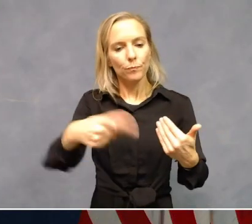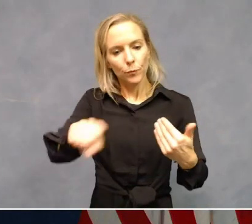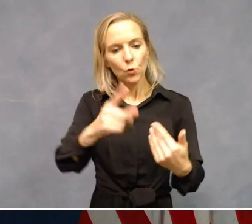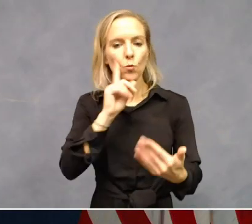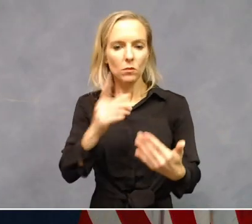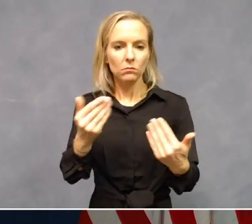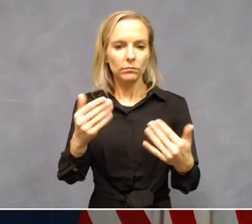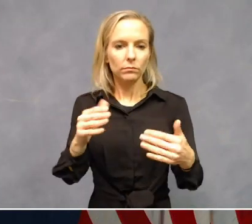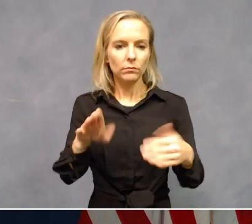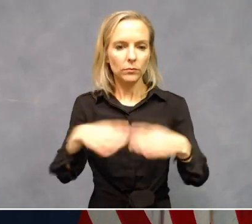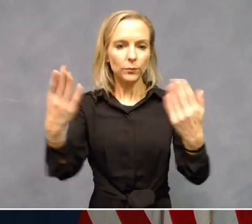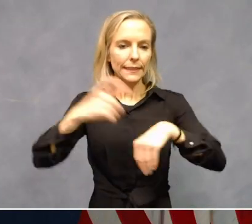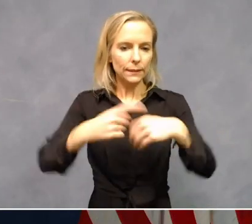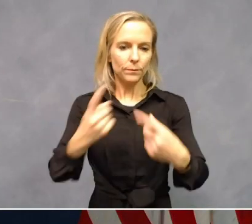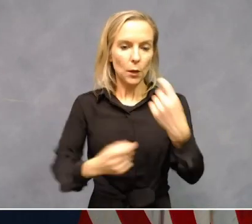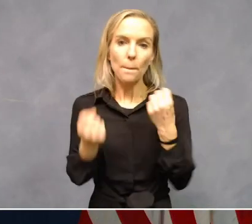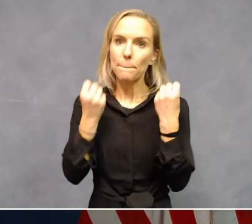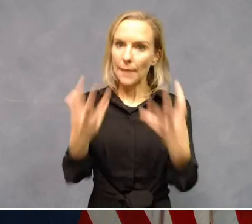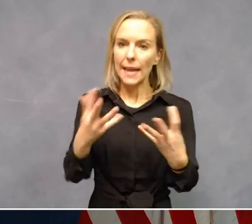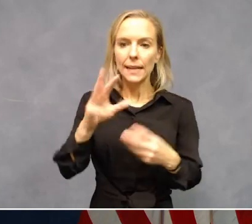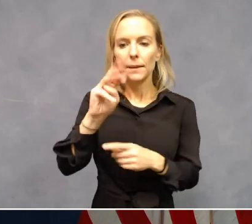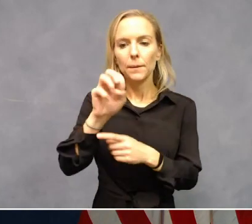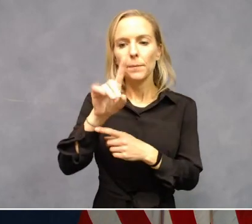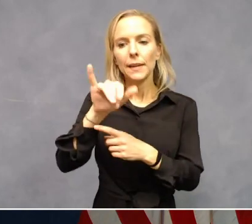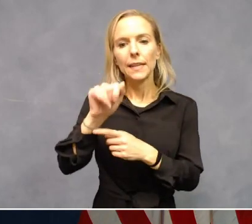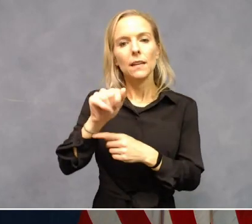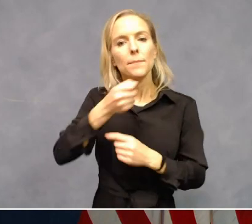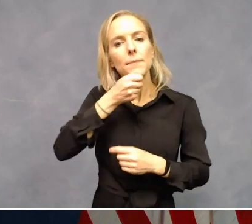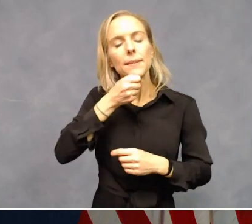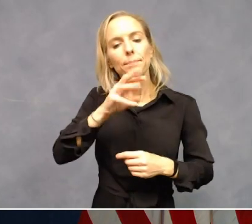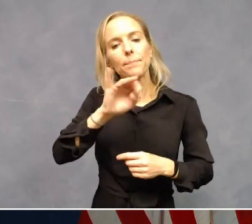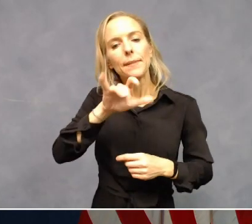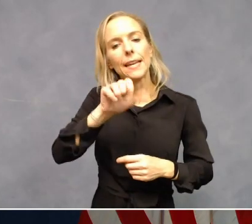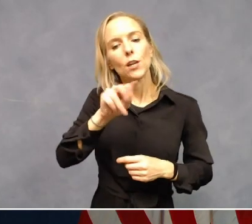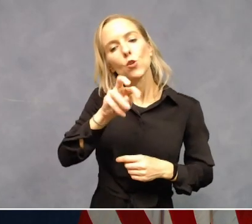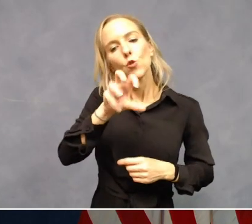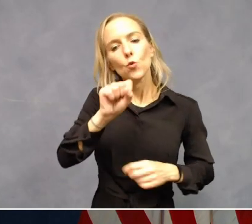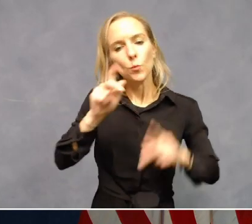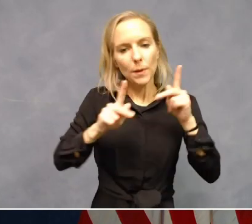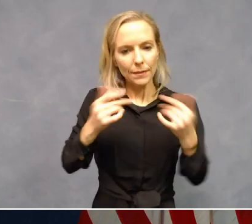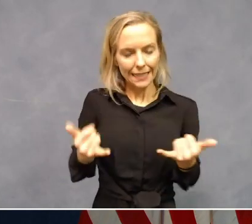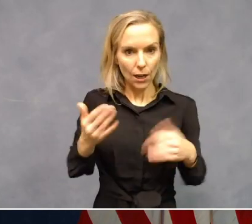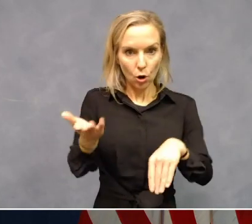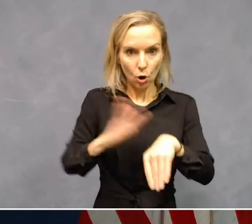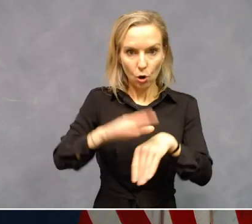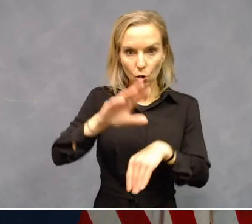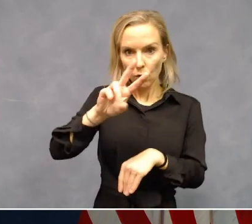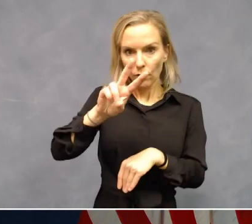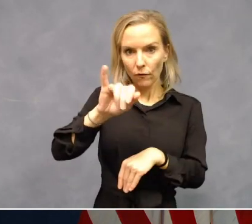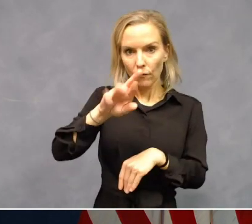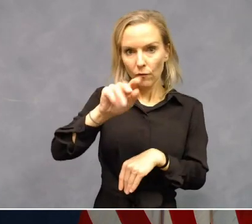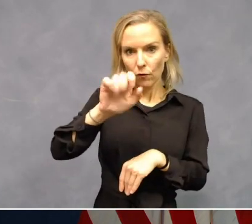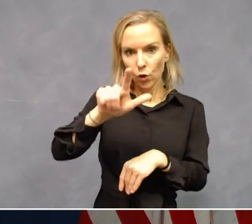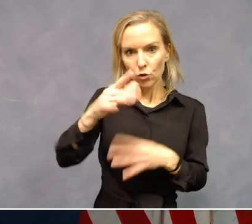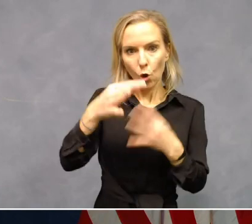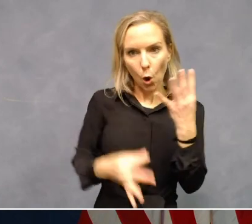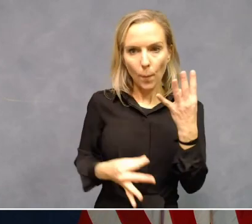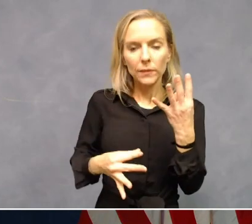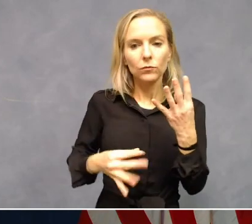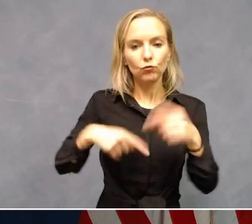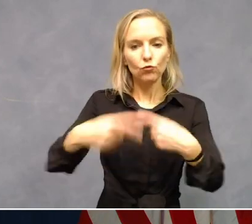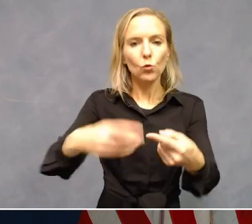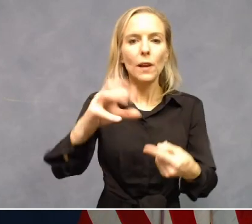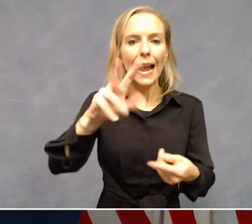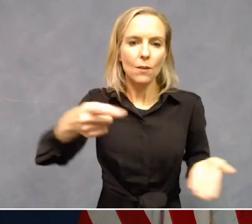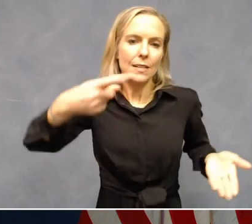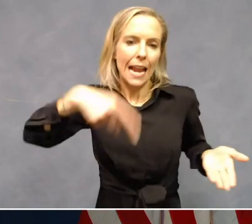got a lot of media here today. I want to let them know that we're going to be working on a virtual option that we hope to be able to roll out next week that will